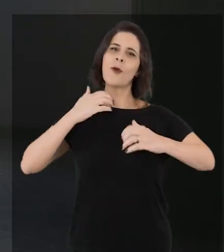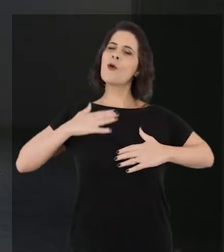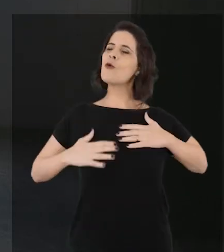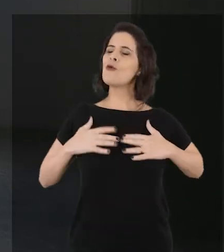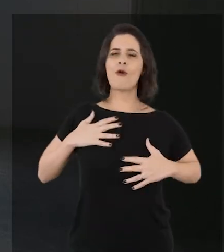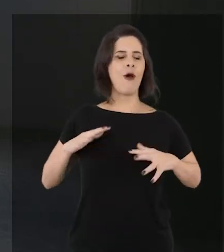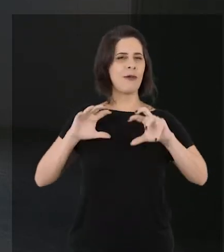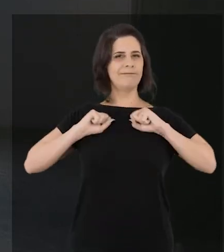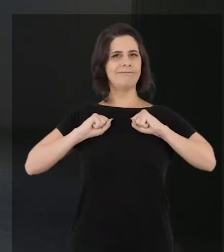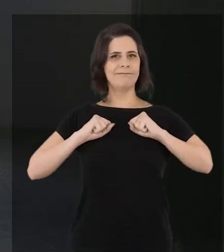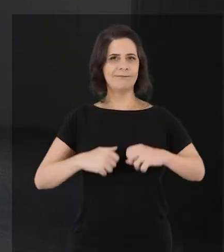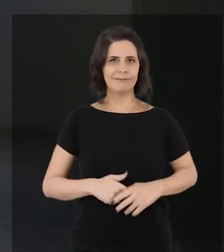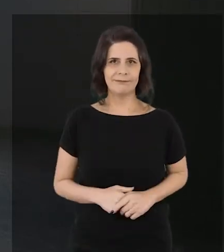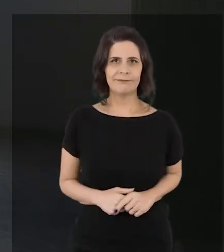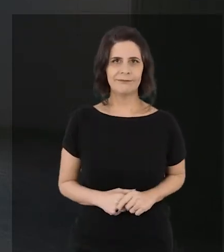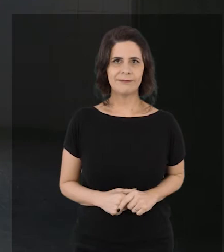it in their bodies.